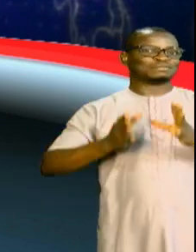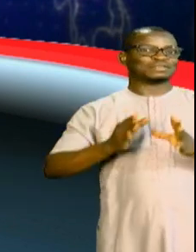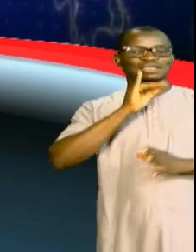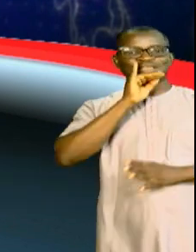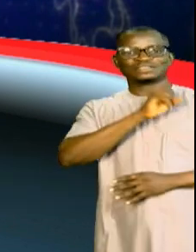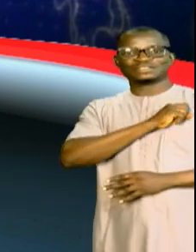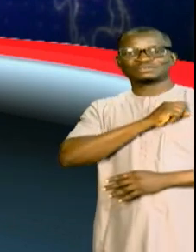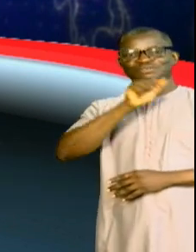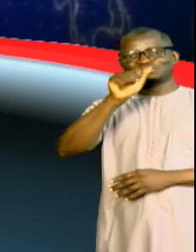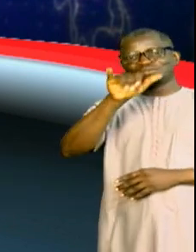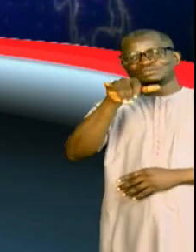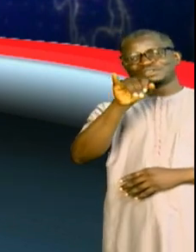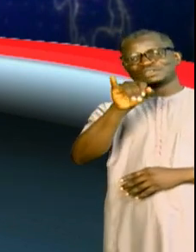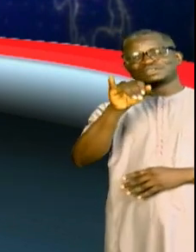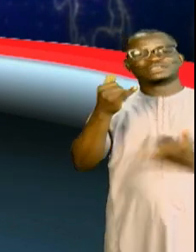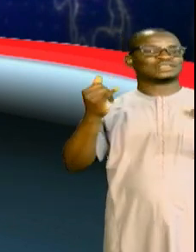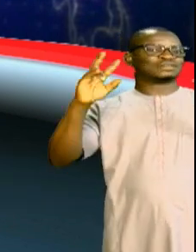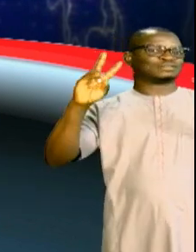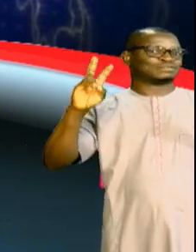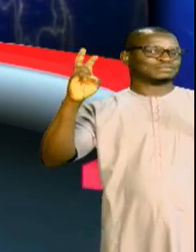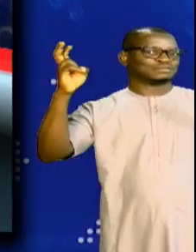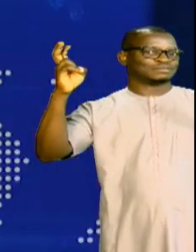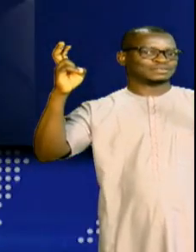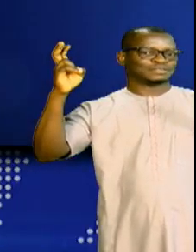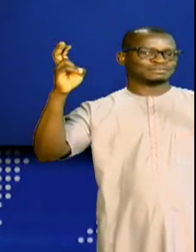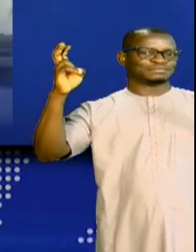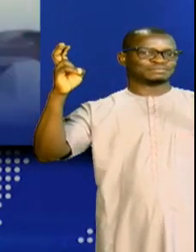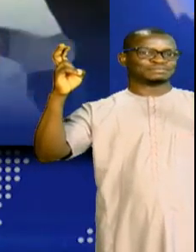Ajayi. But first, the headlines.